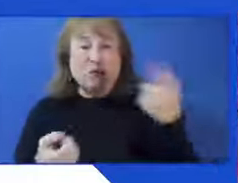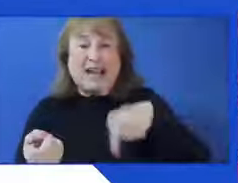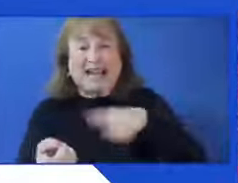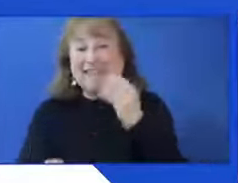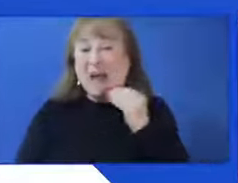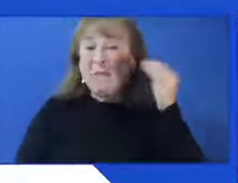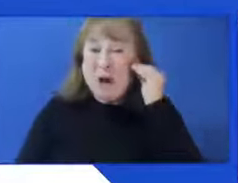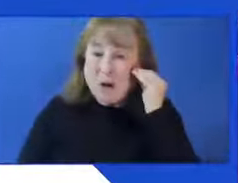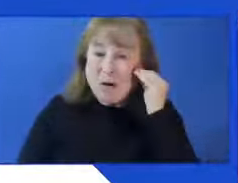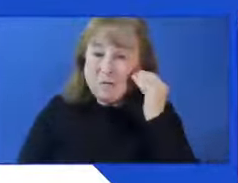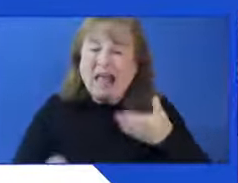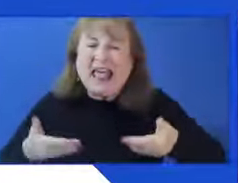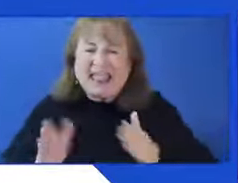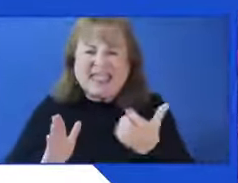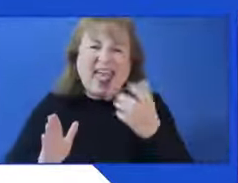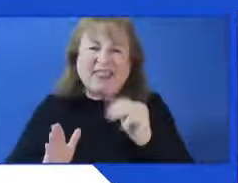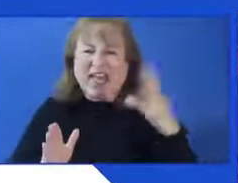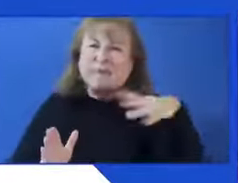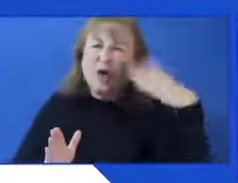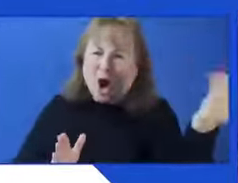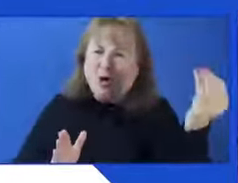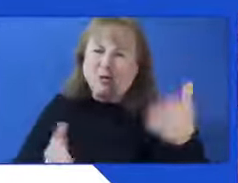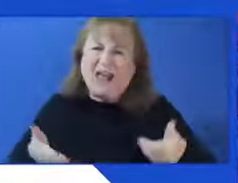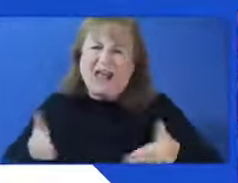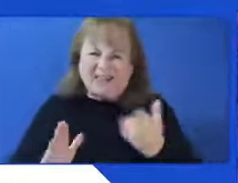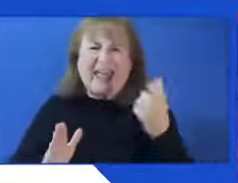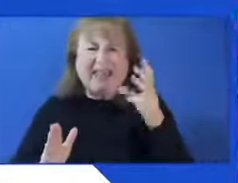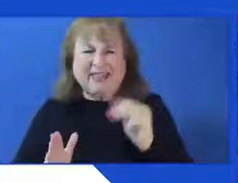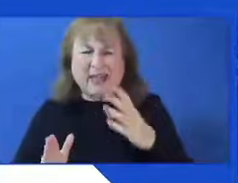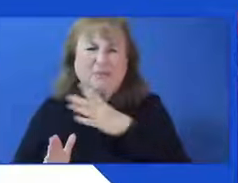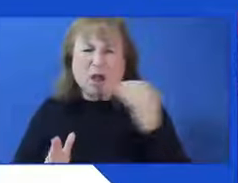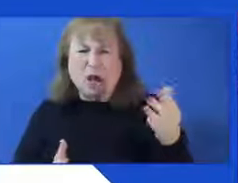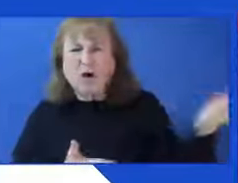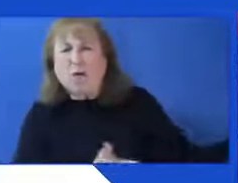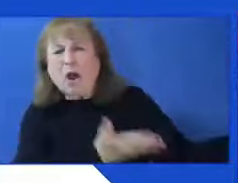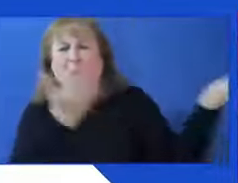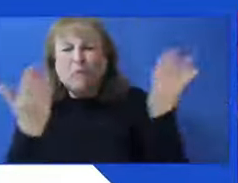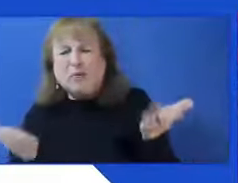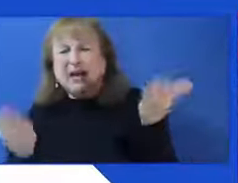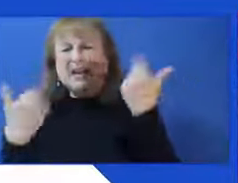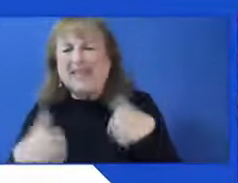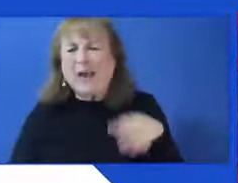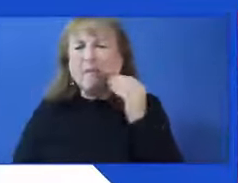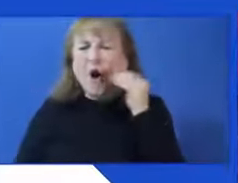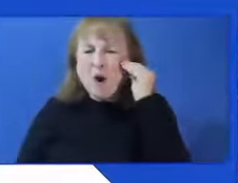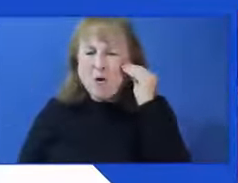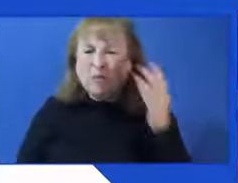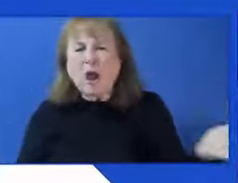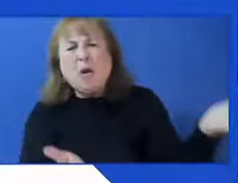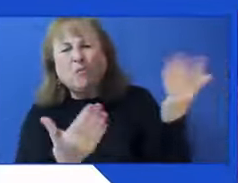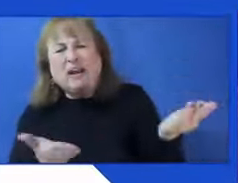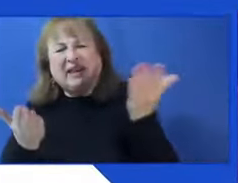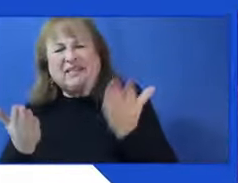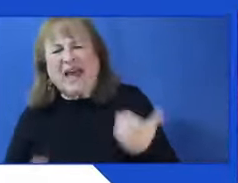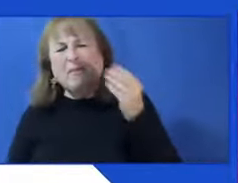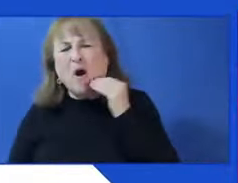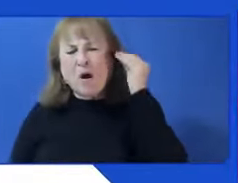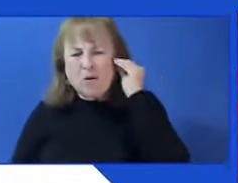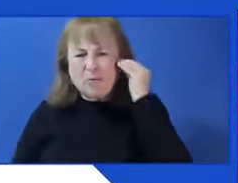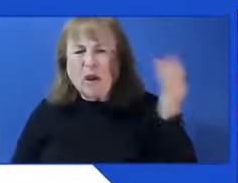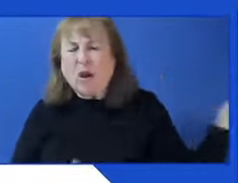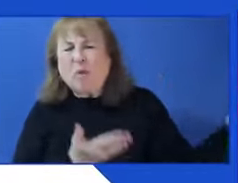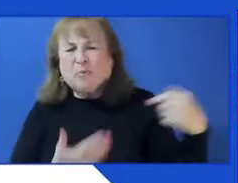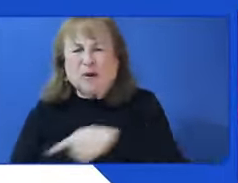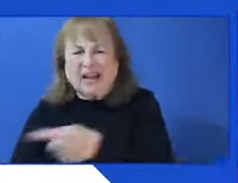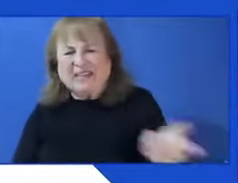Let them go. Let them go. Bring them home. Bring them home. Bring them home.